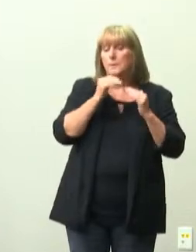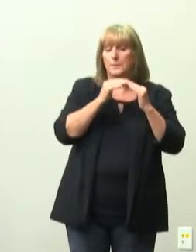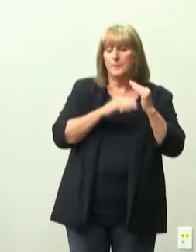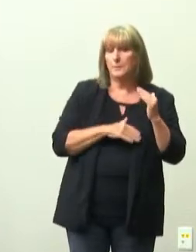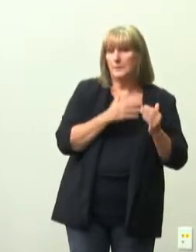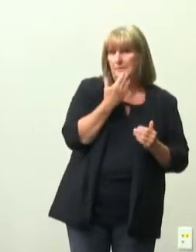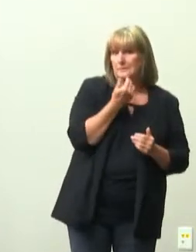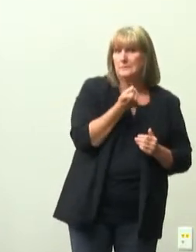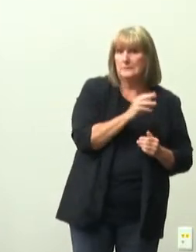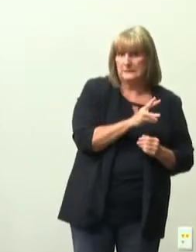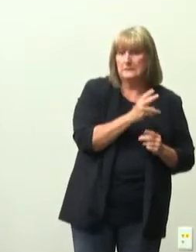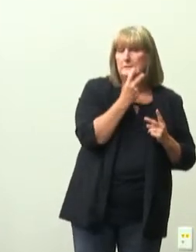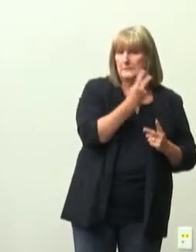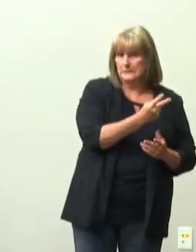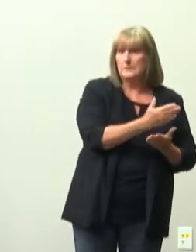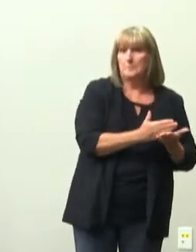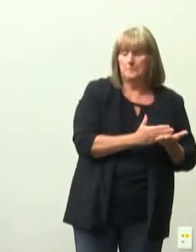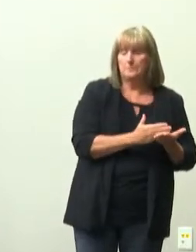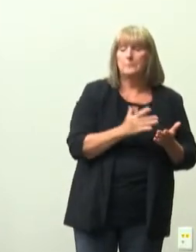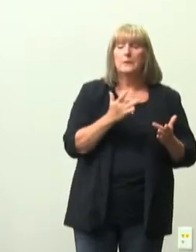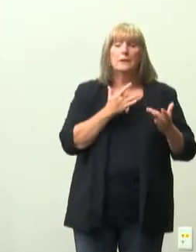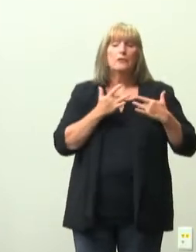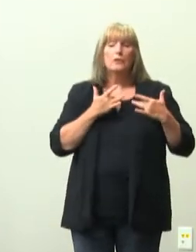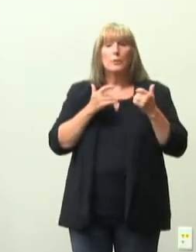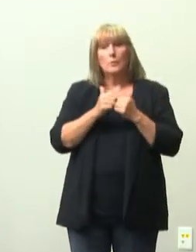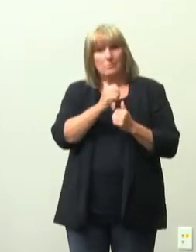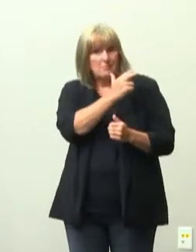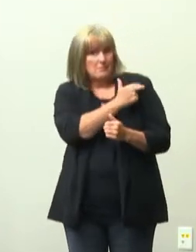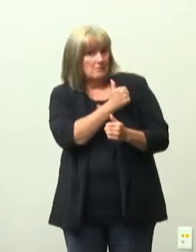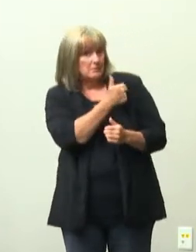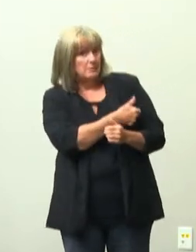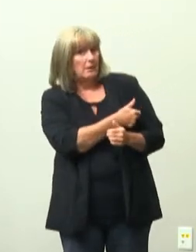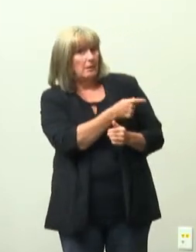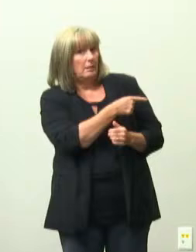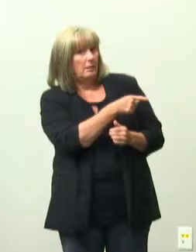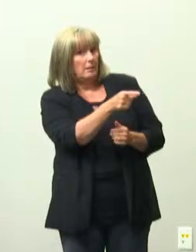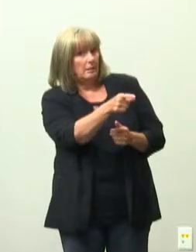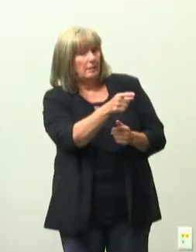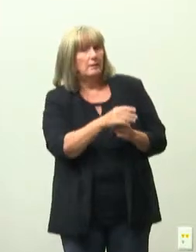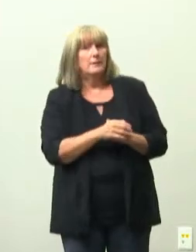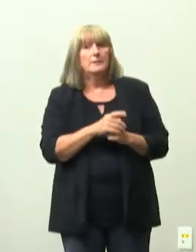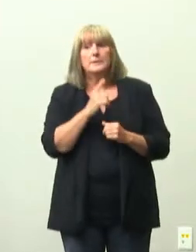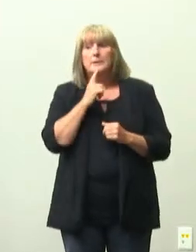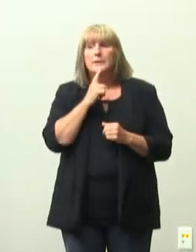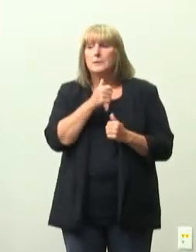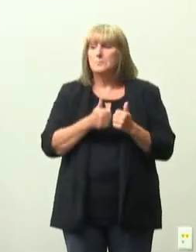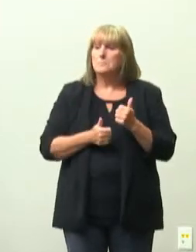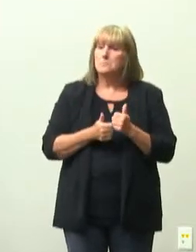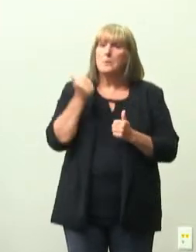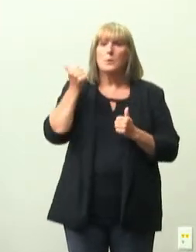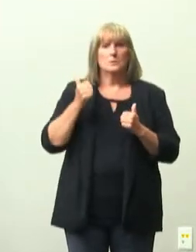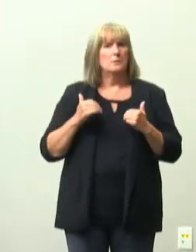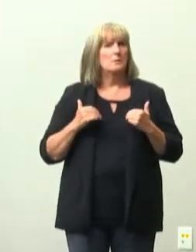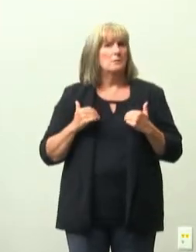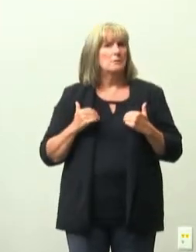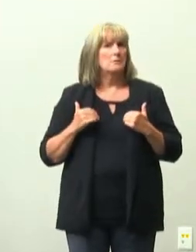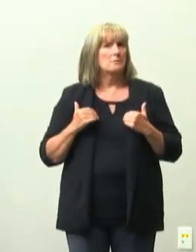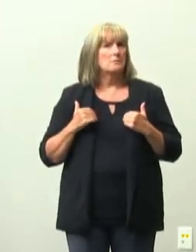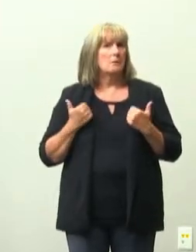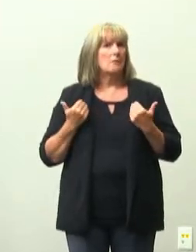16. Our concern with the hospitalizations has been that they're primarily a younger group